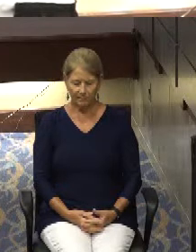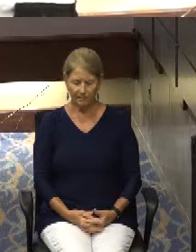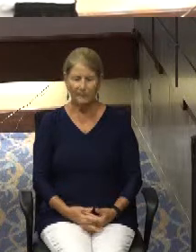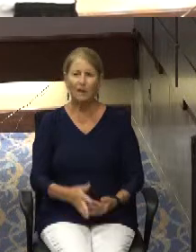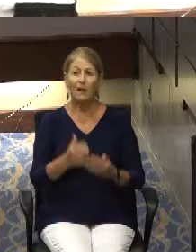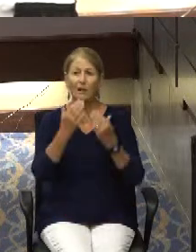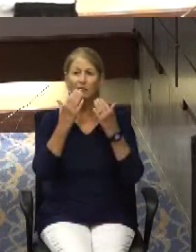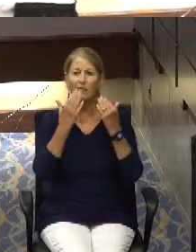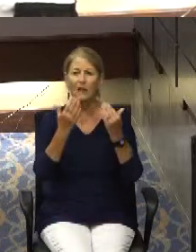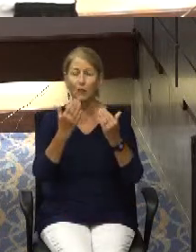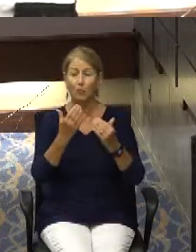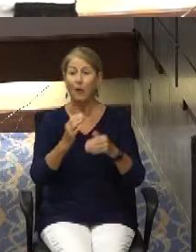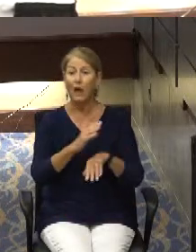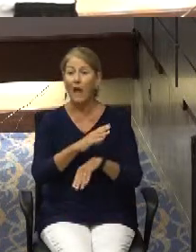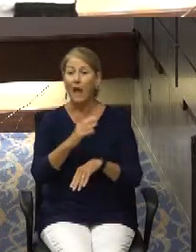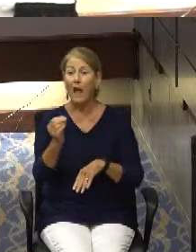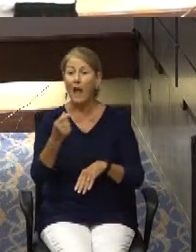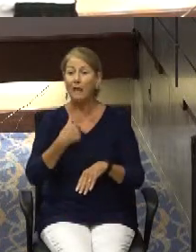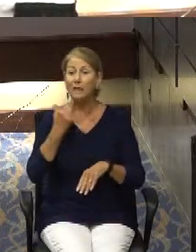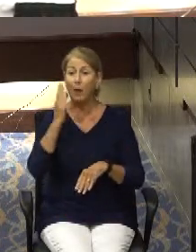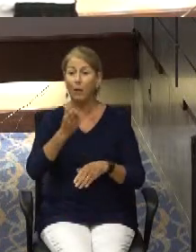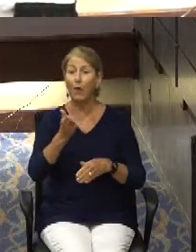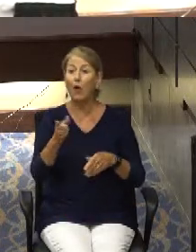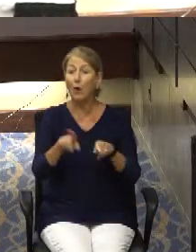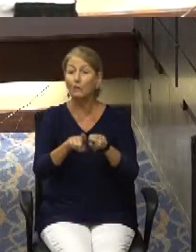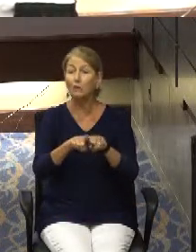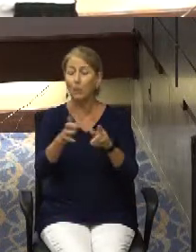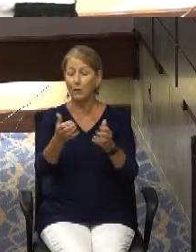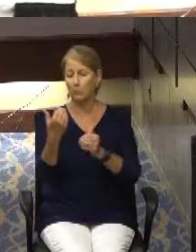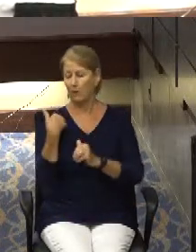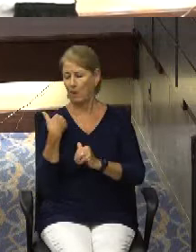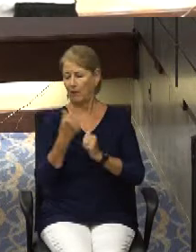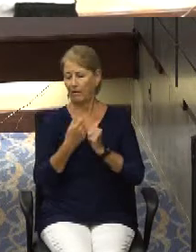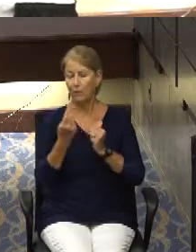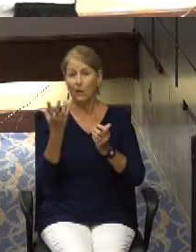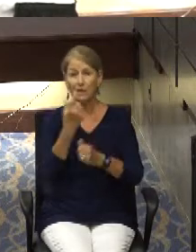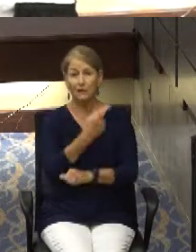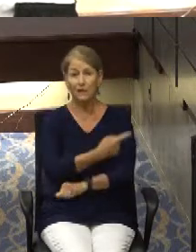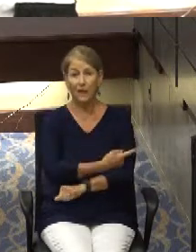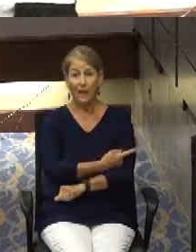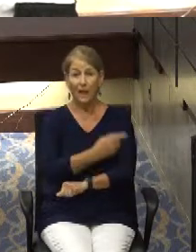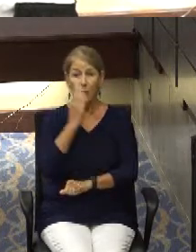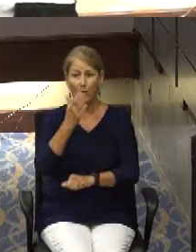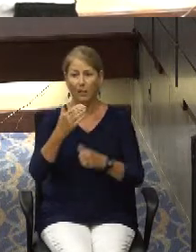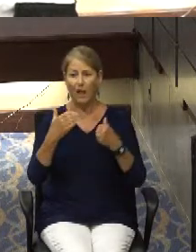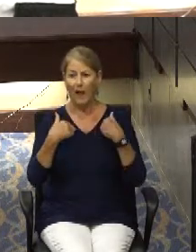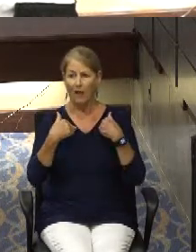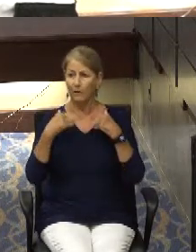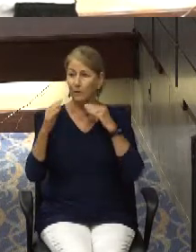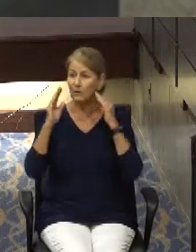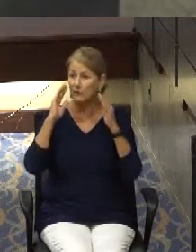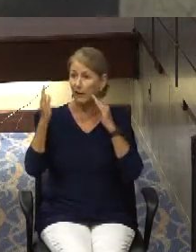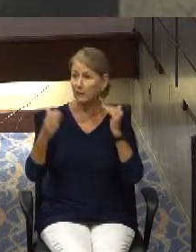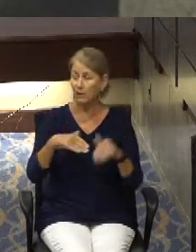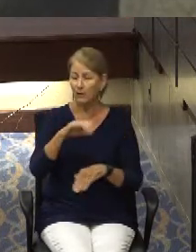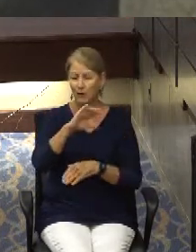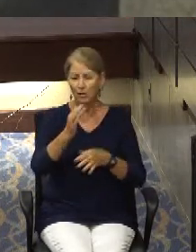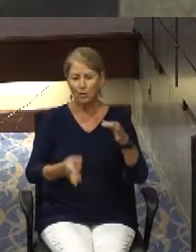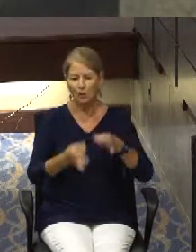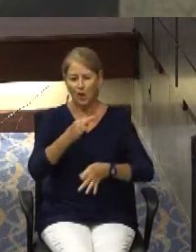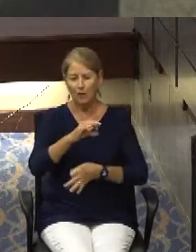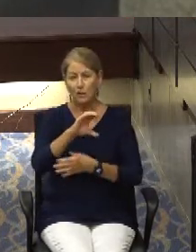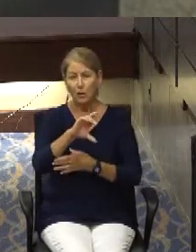Thank you. And I would also like to remind everyone here today that we will be having a reception for Judge Chris Taylor on his retirement at 5